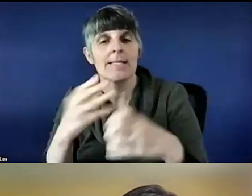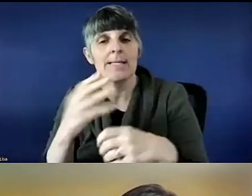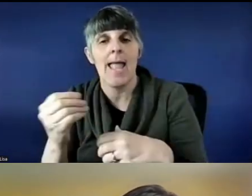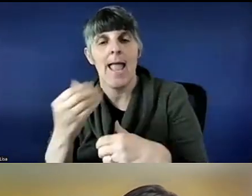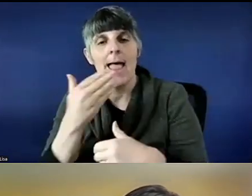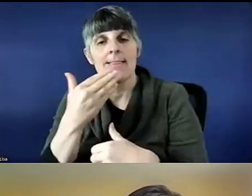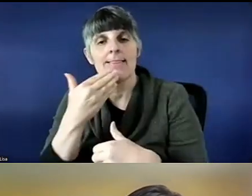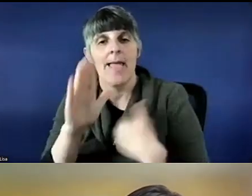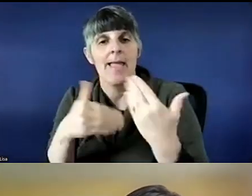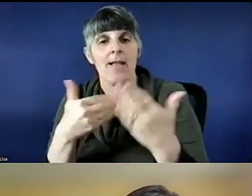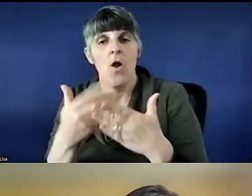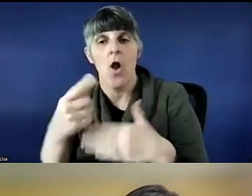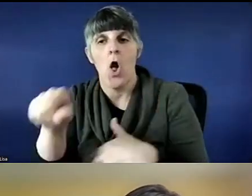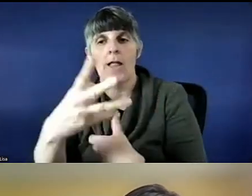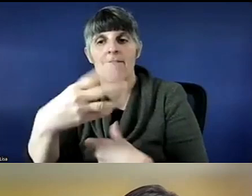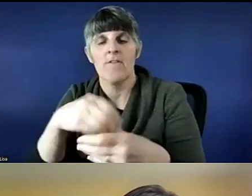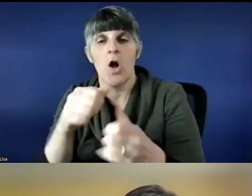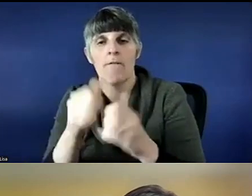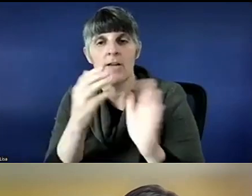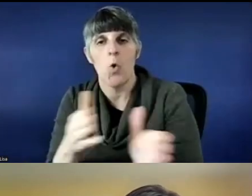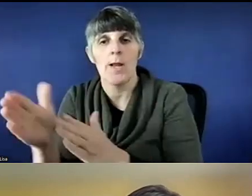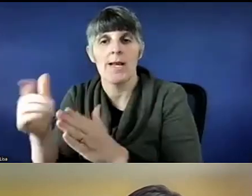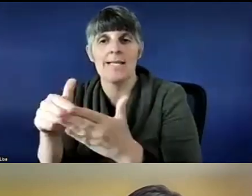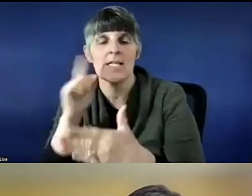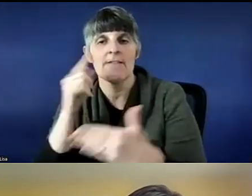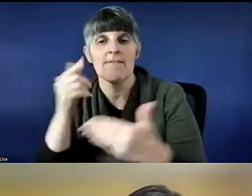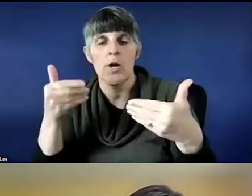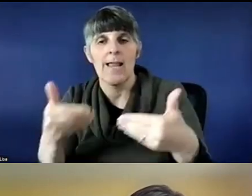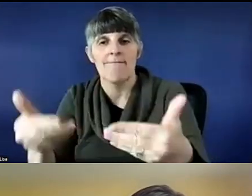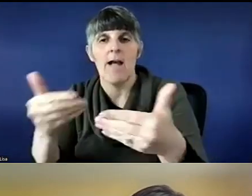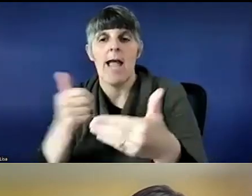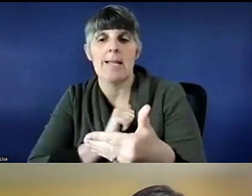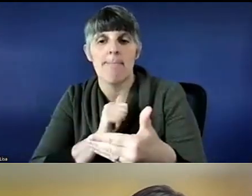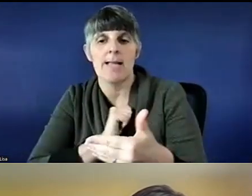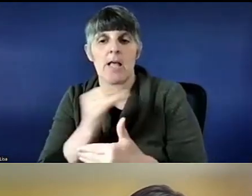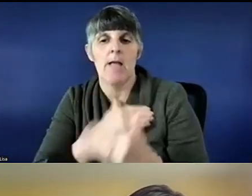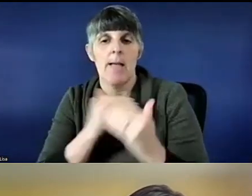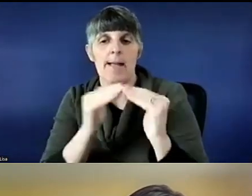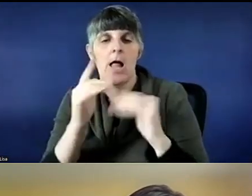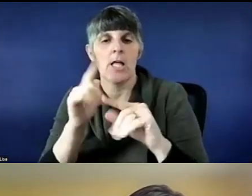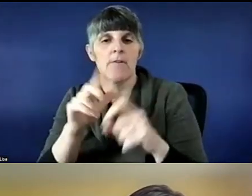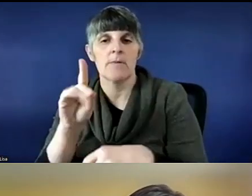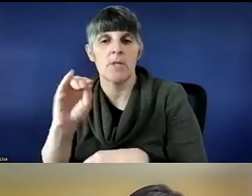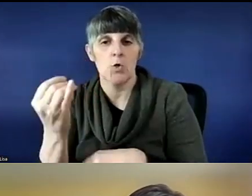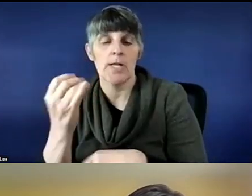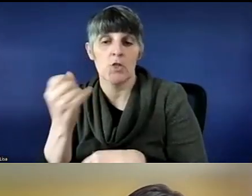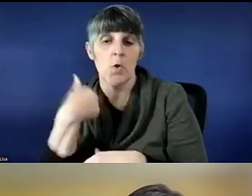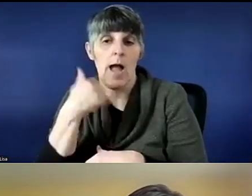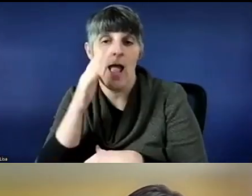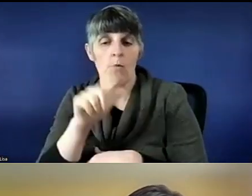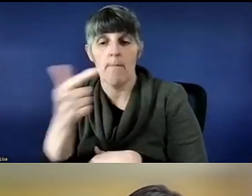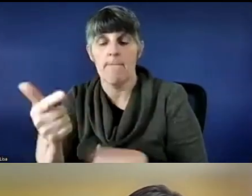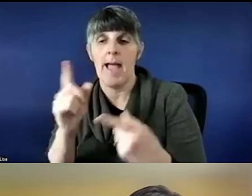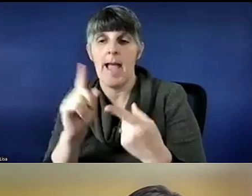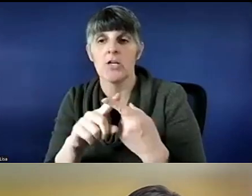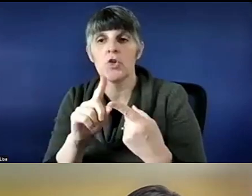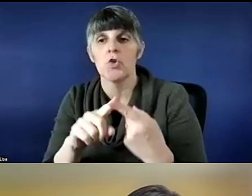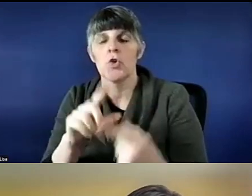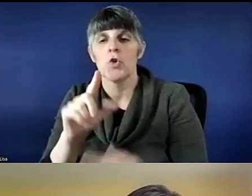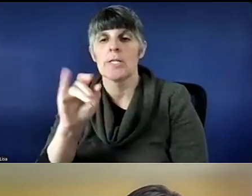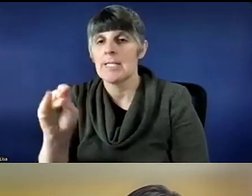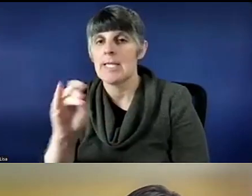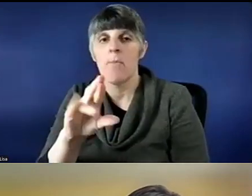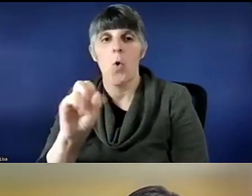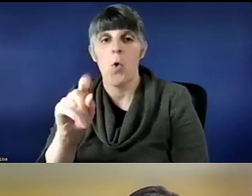thank everyone involved in organizing this for inviting myself and my colleagues from the DOJ. So I'm going to turn it back to Tim